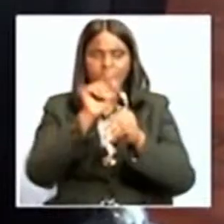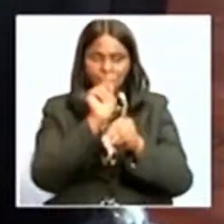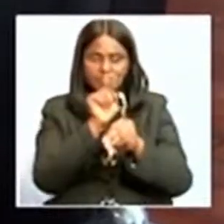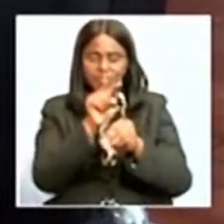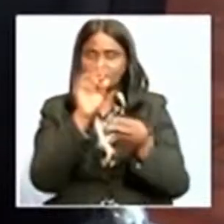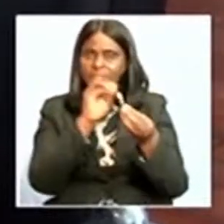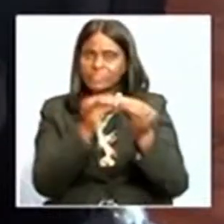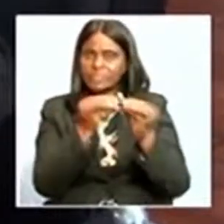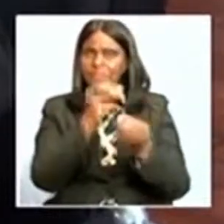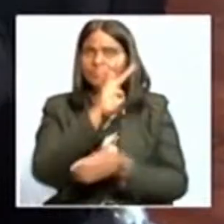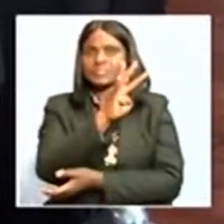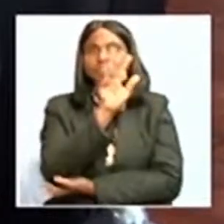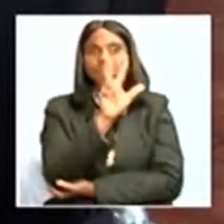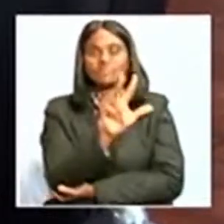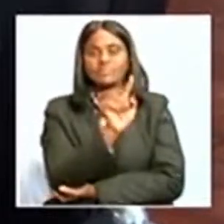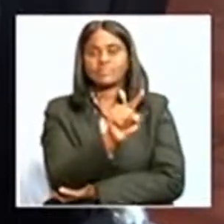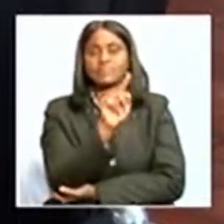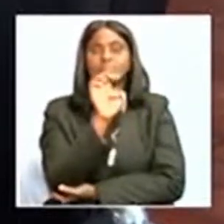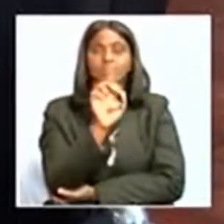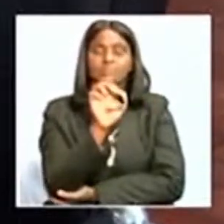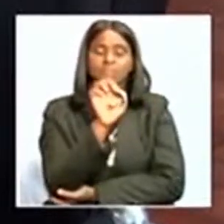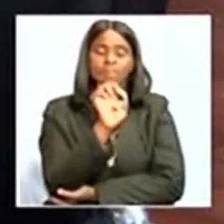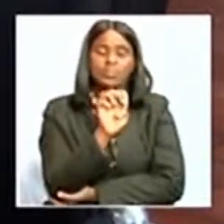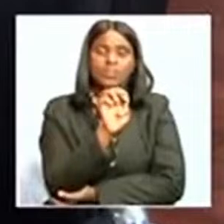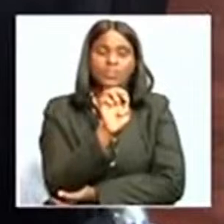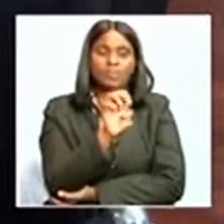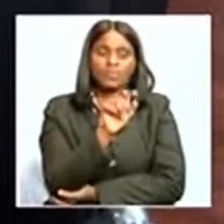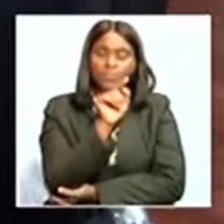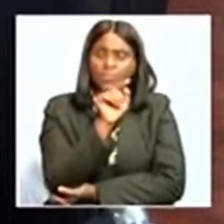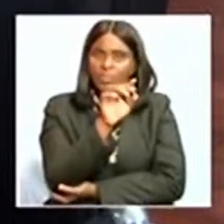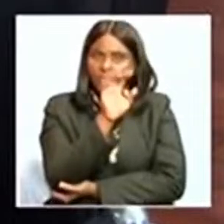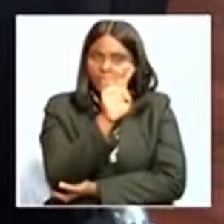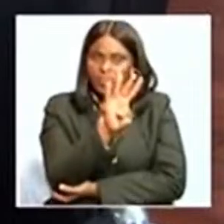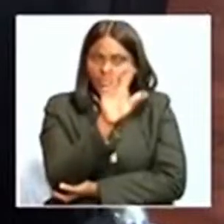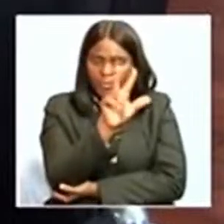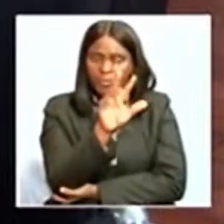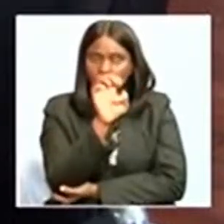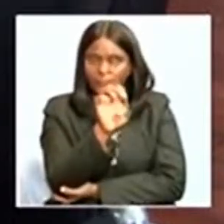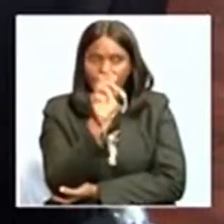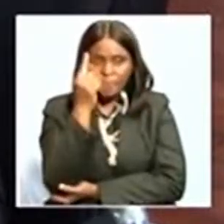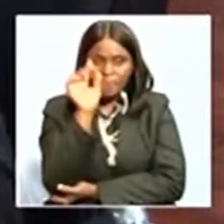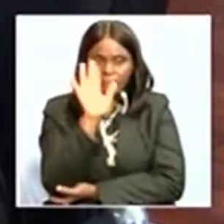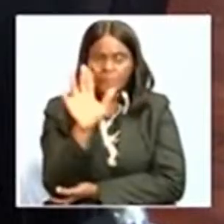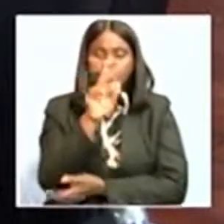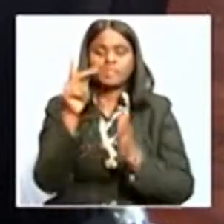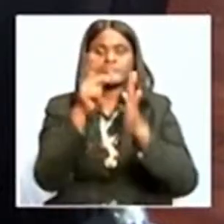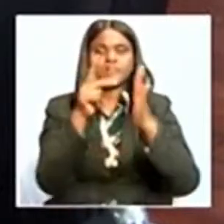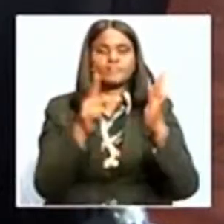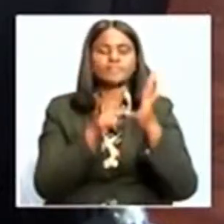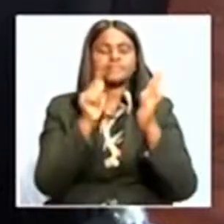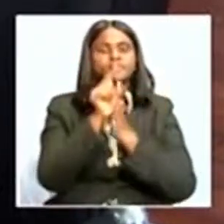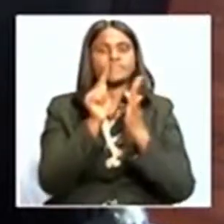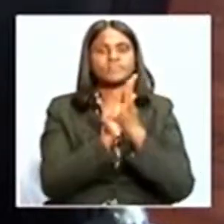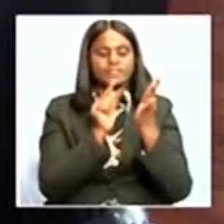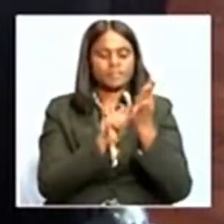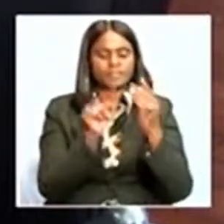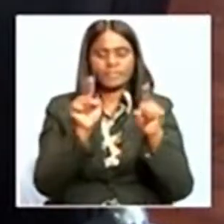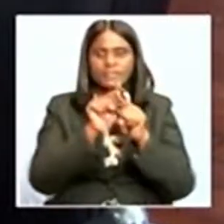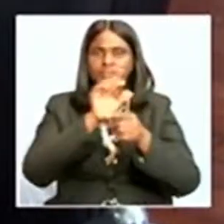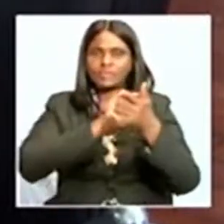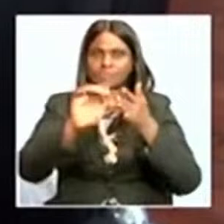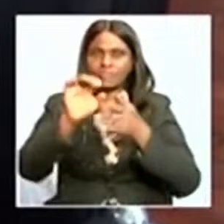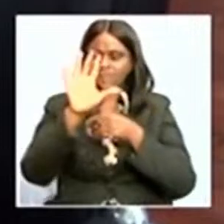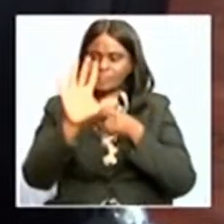section 43E of the Principal Act. Clause